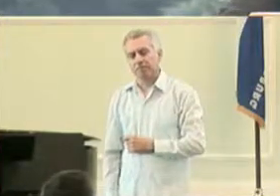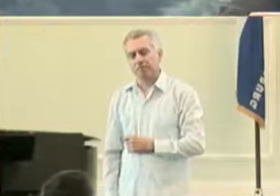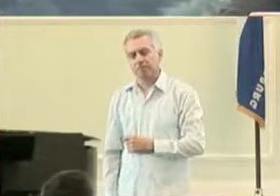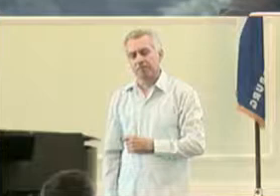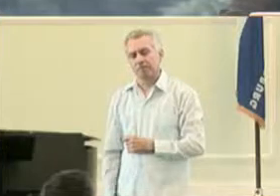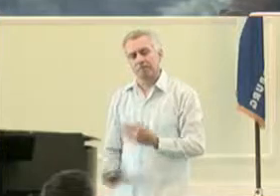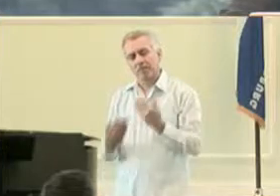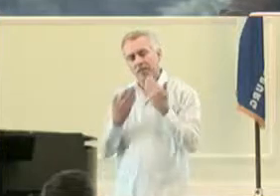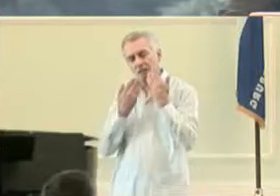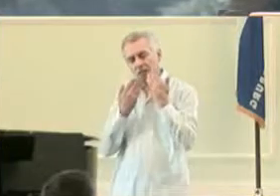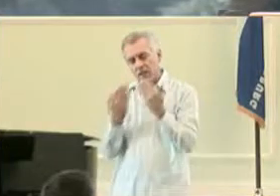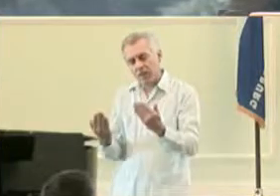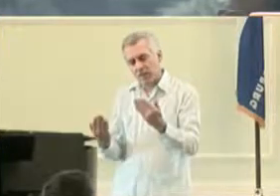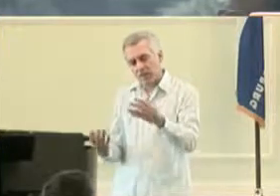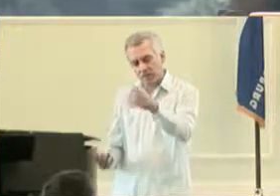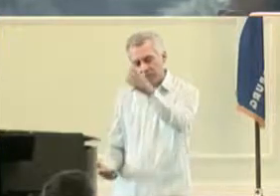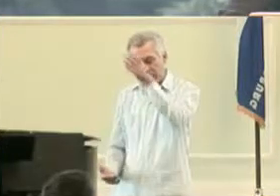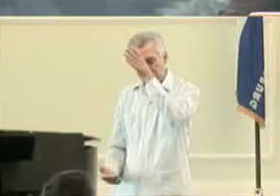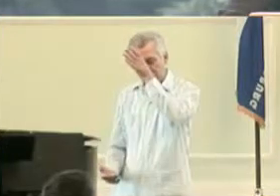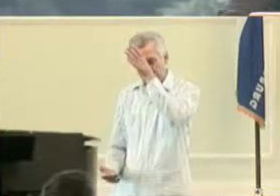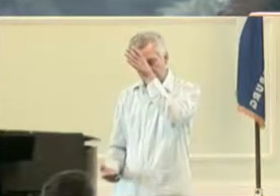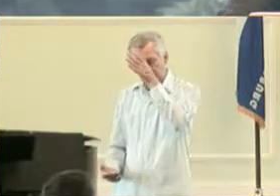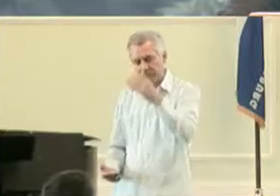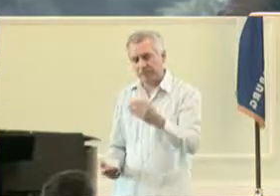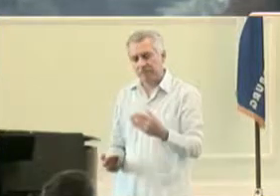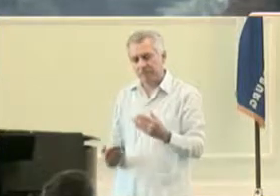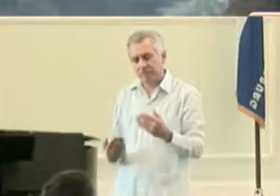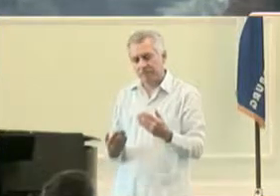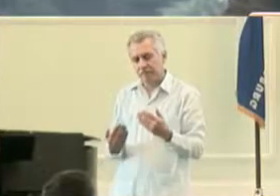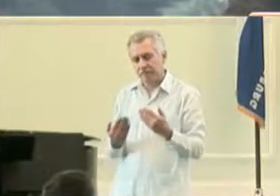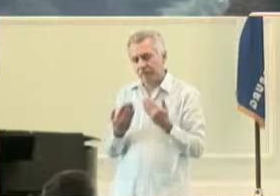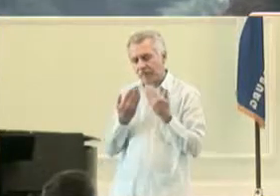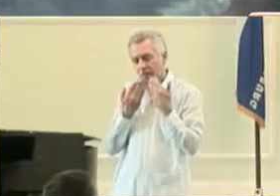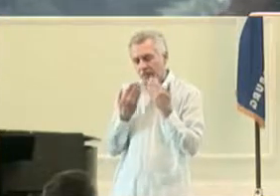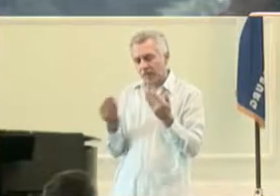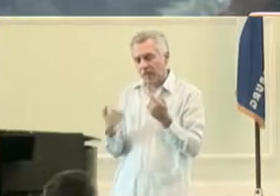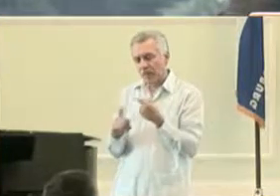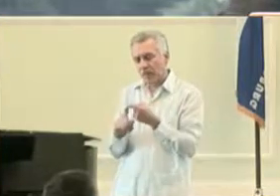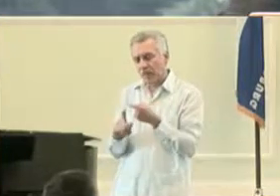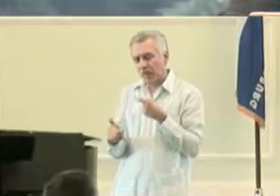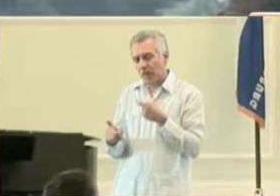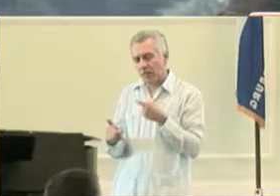Thank you, Father, for taking us out of spiritual Egypt,